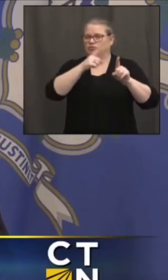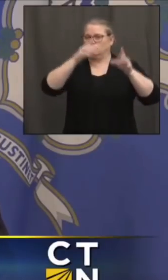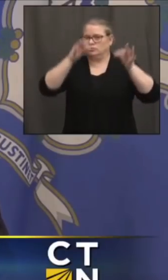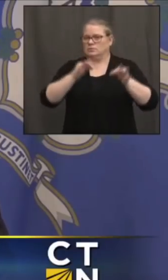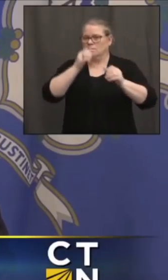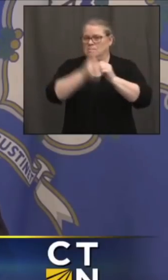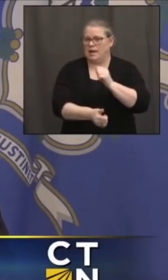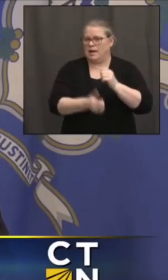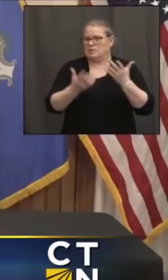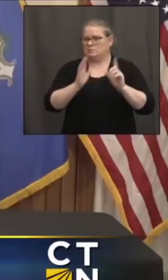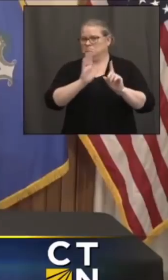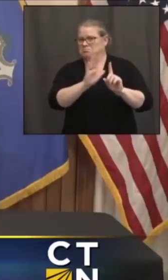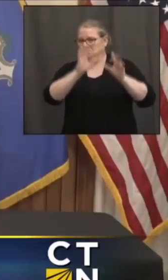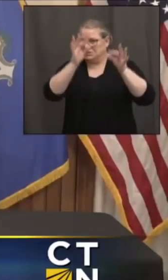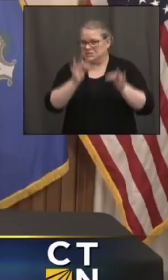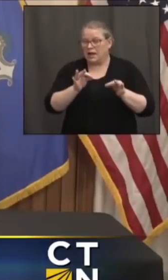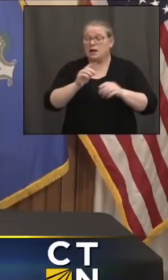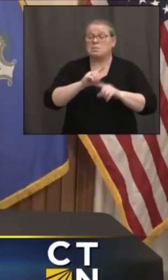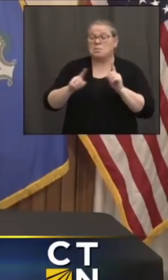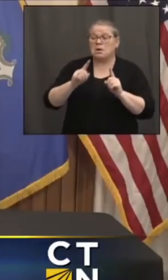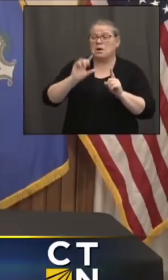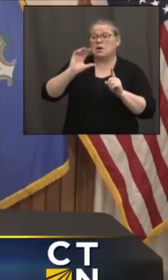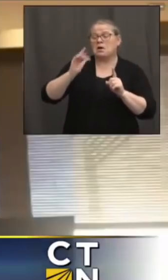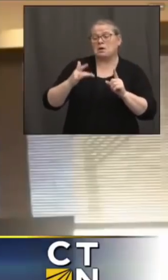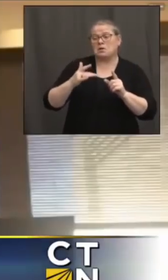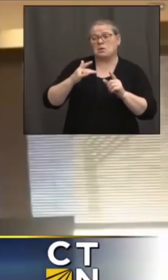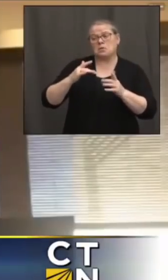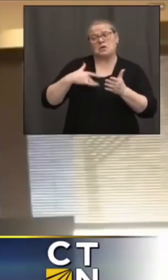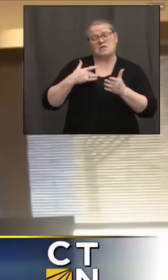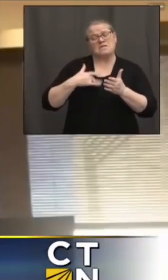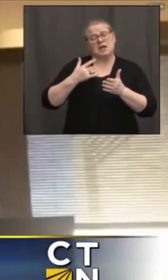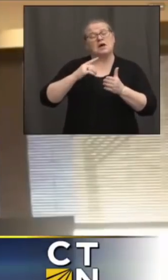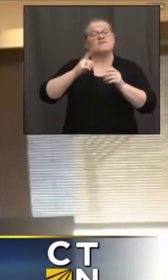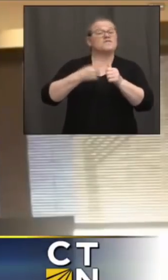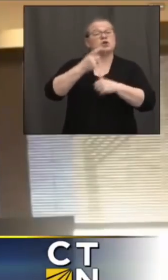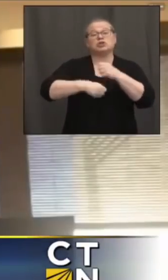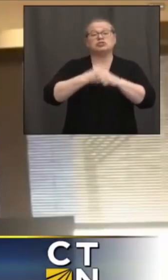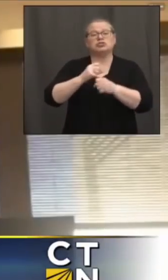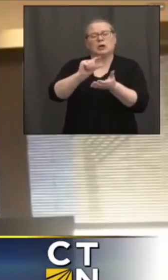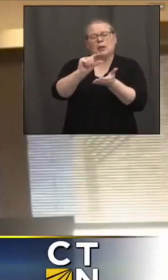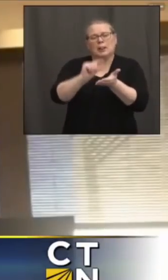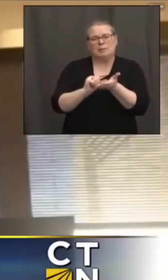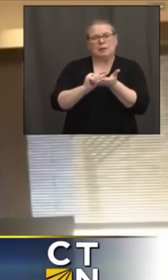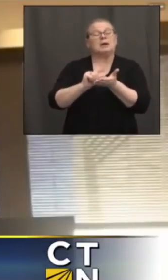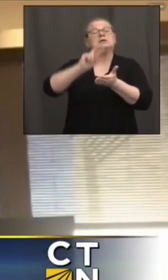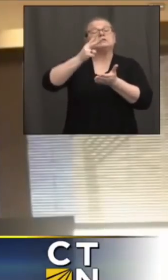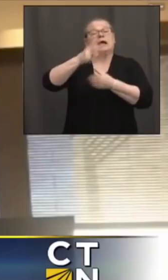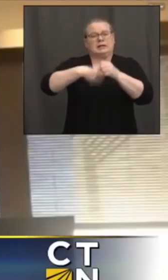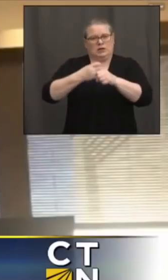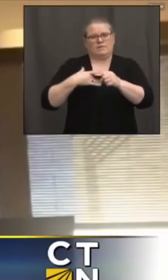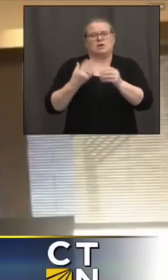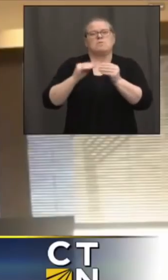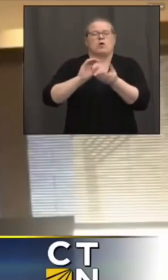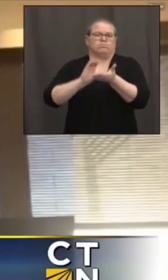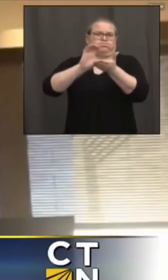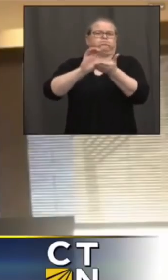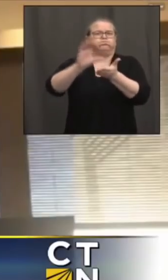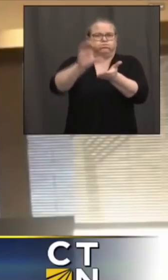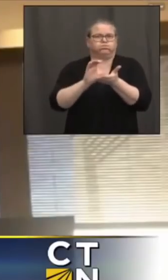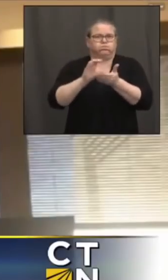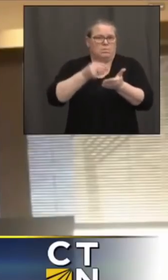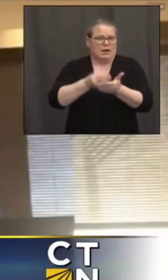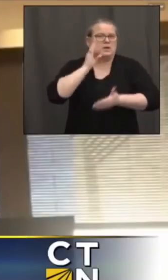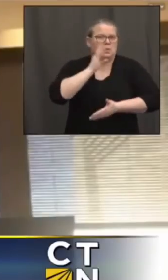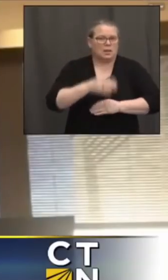Melissa? Absolutely. The governor was spot on with respect to sports betting and iGaming. Still